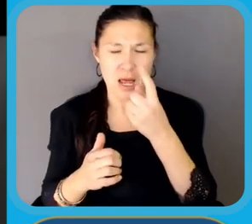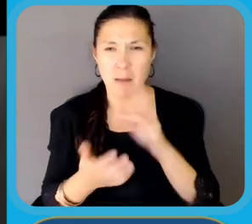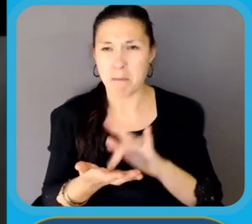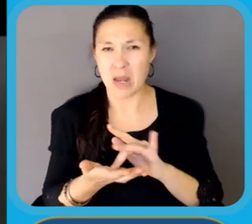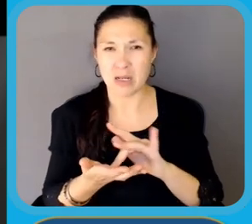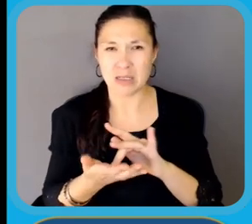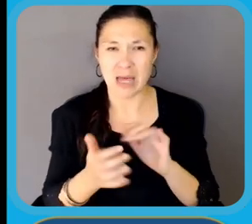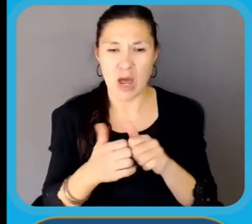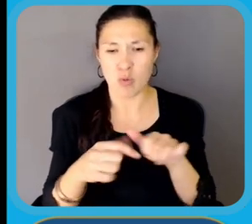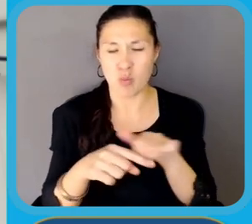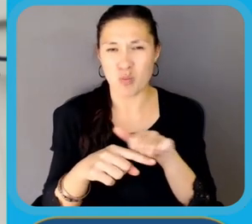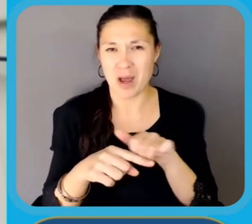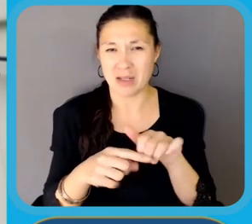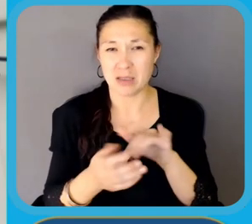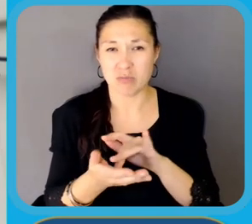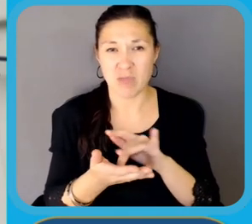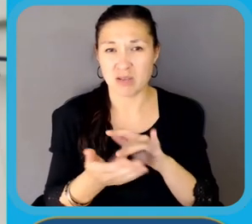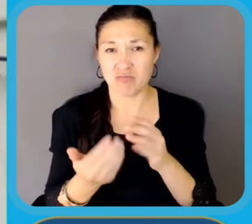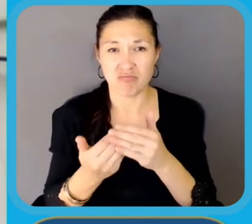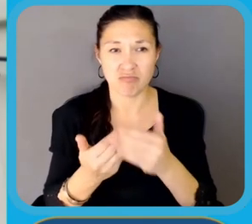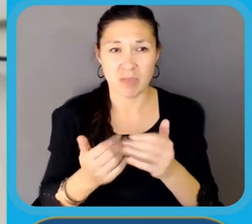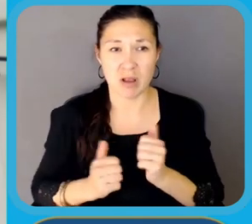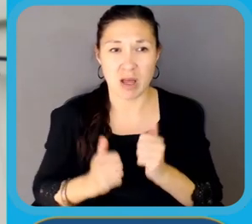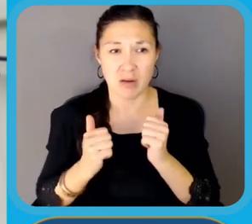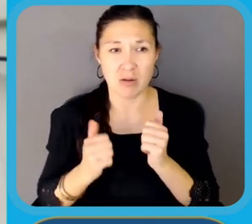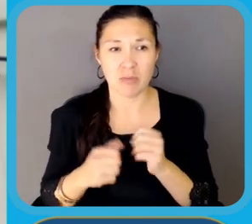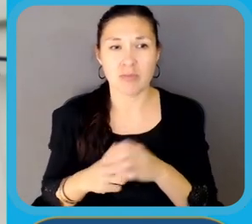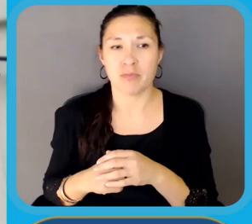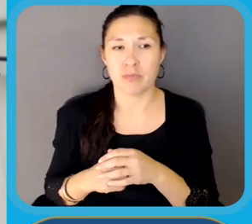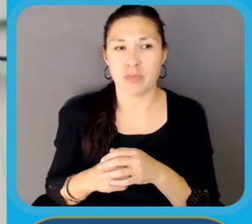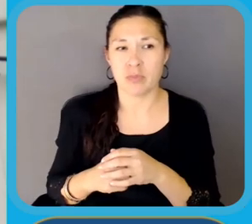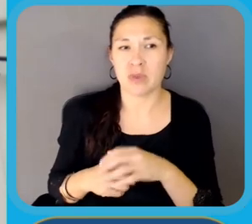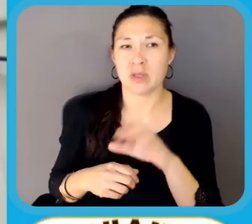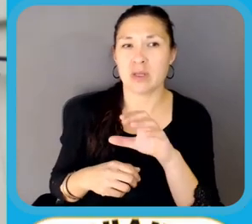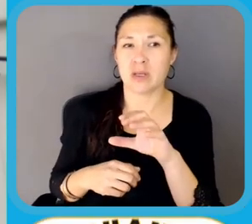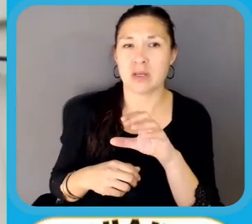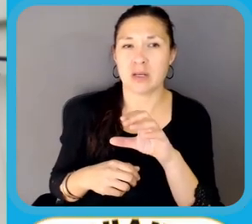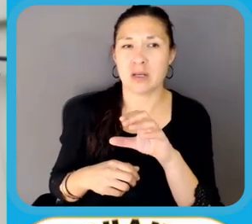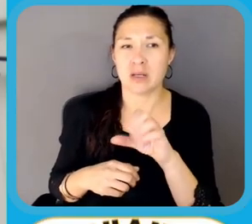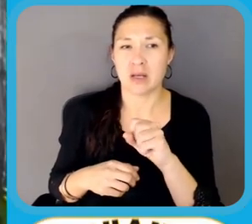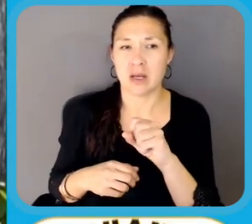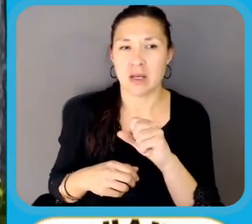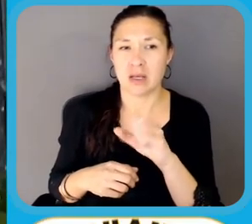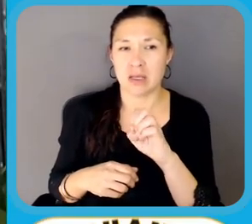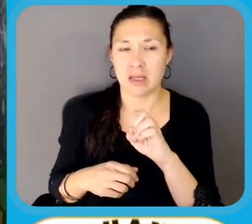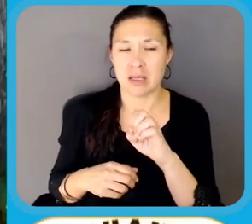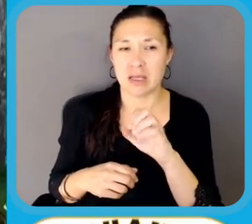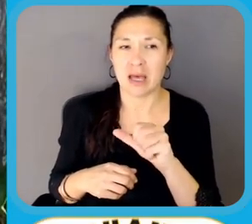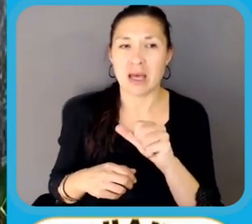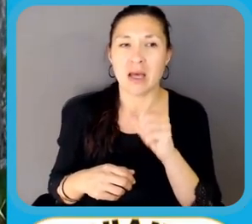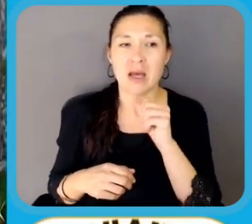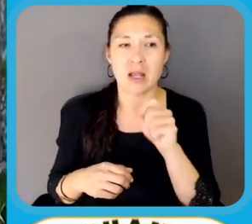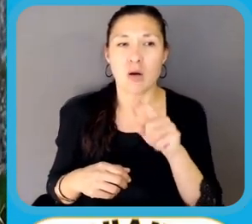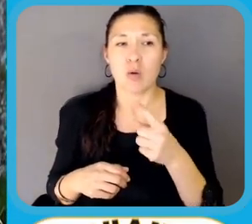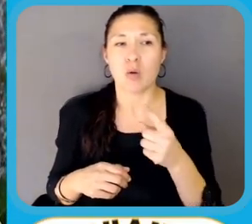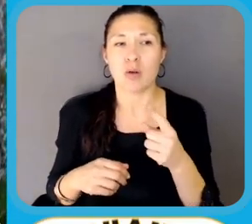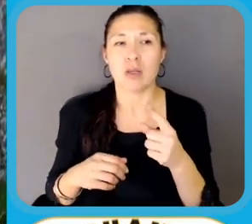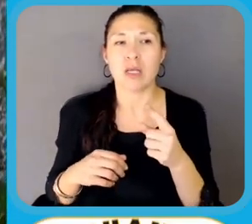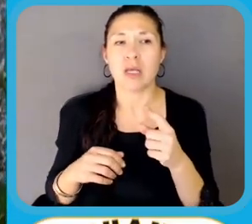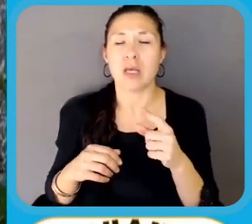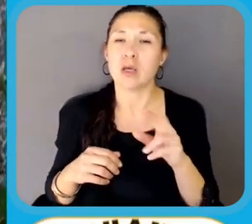of my life. CSEA is more than just a union of classified school staff. We remain to